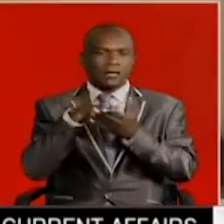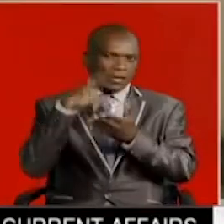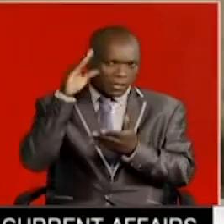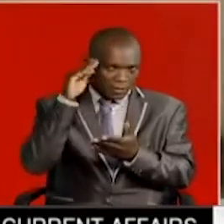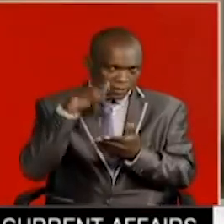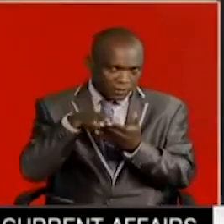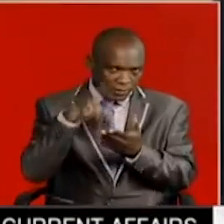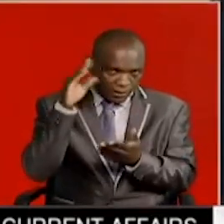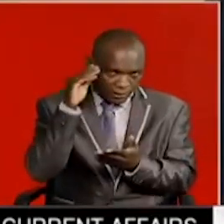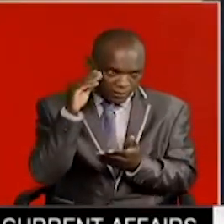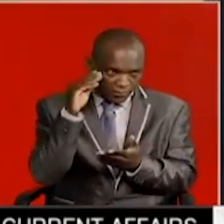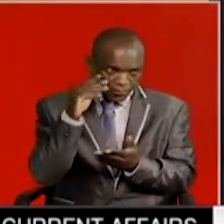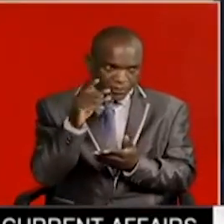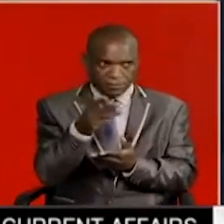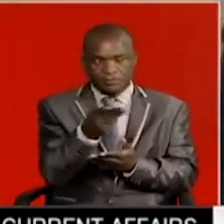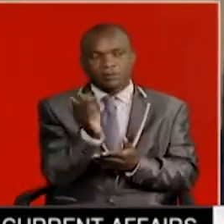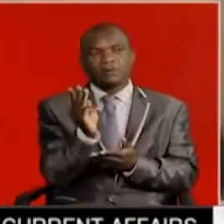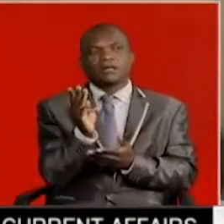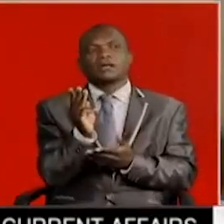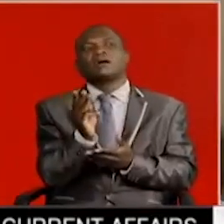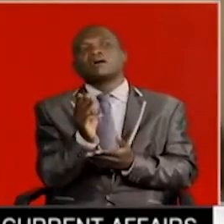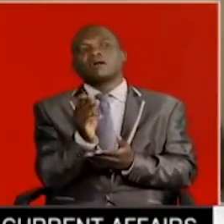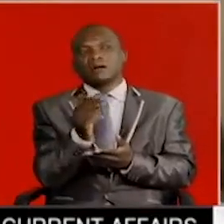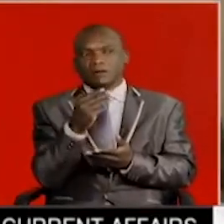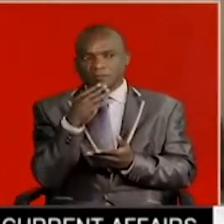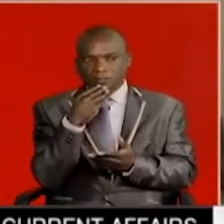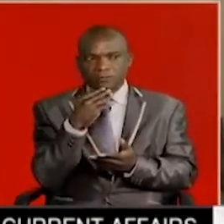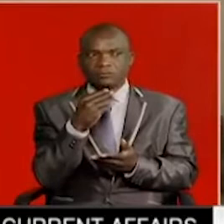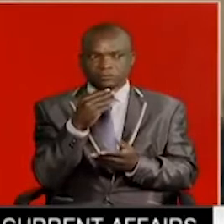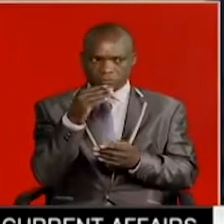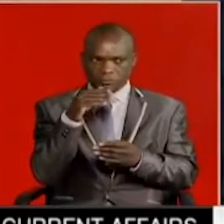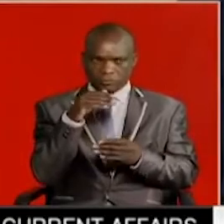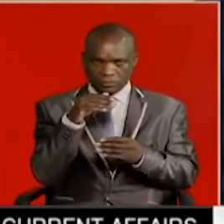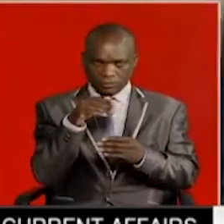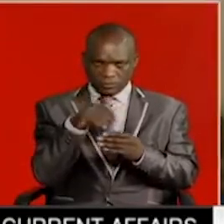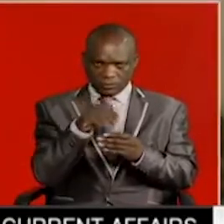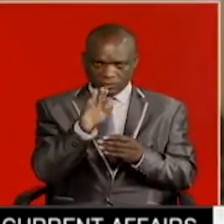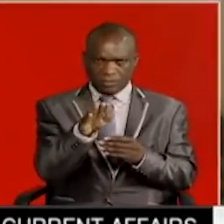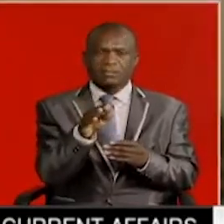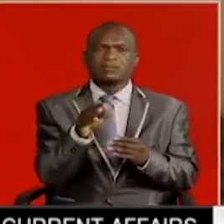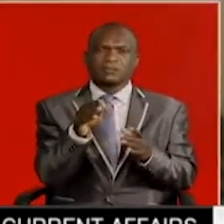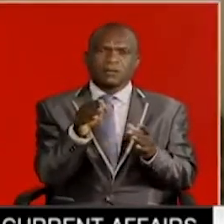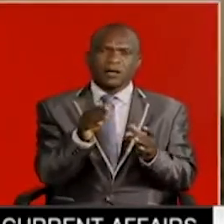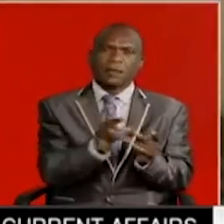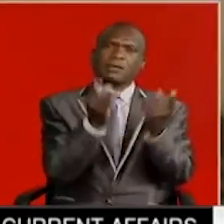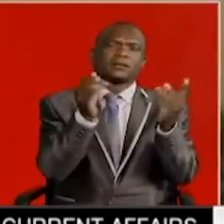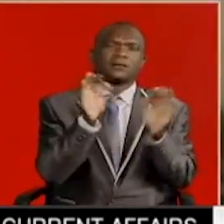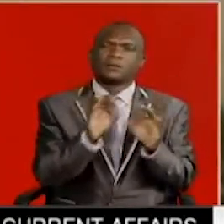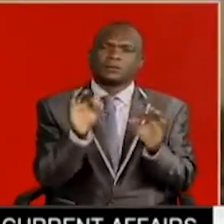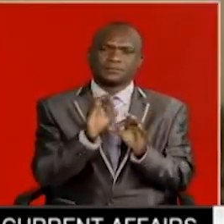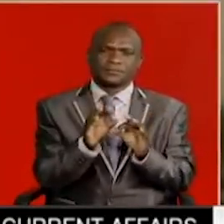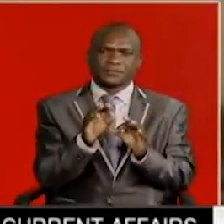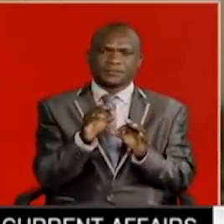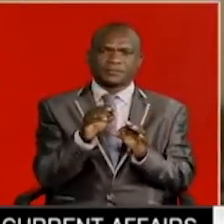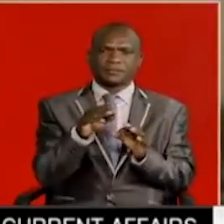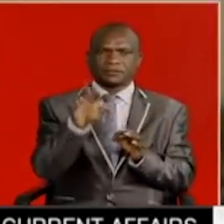the trade, the ropes. They have, some maybe have not even, you know, done this exercise. I was checking